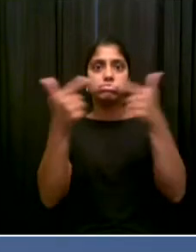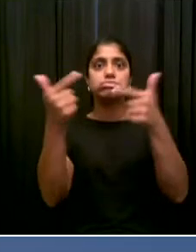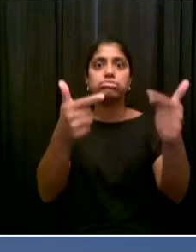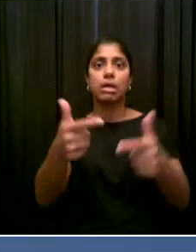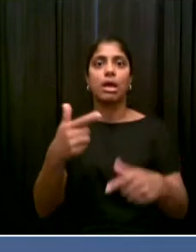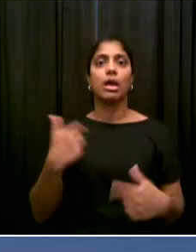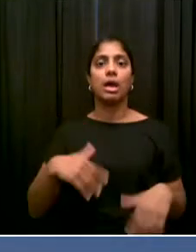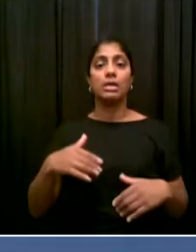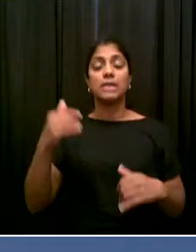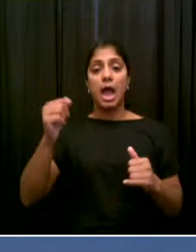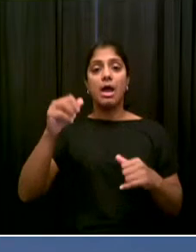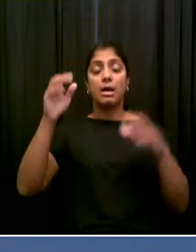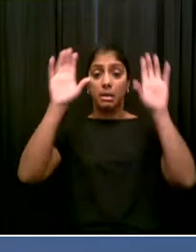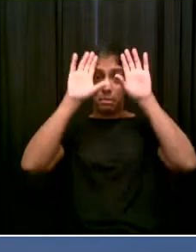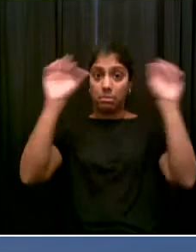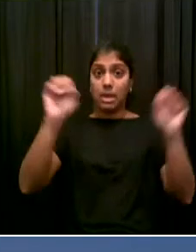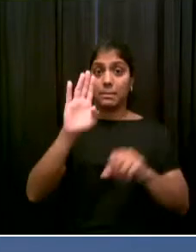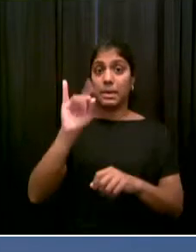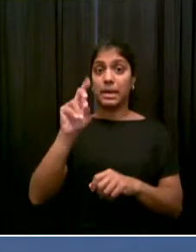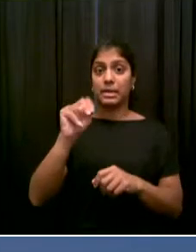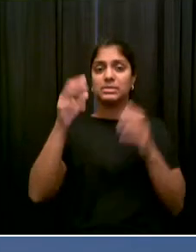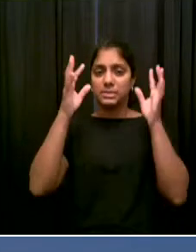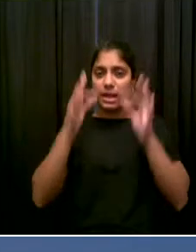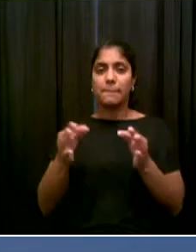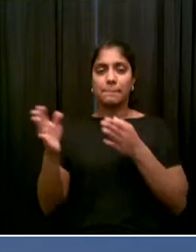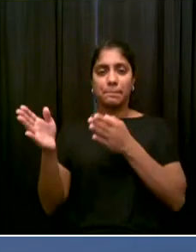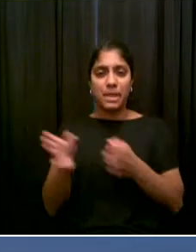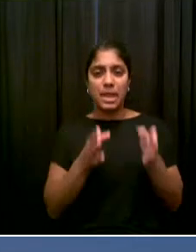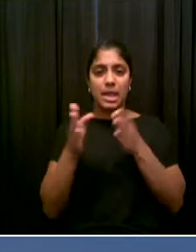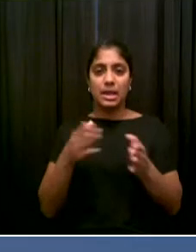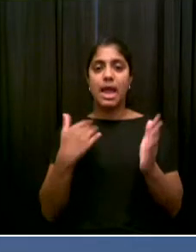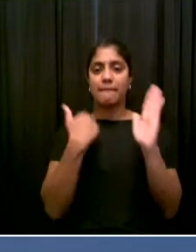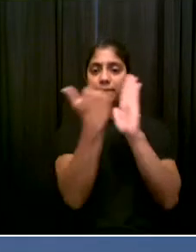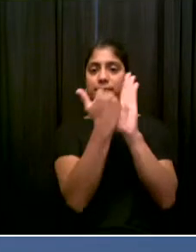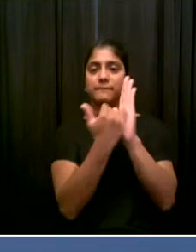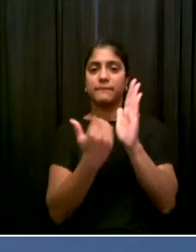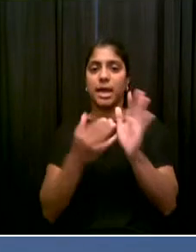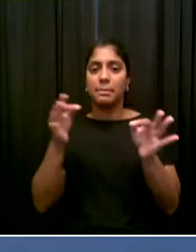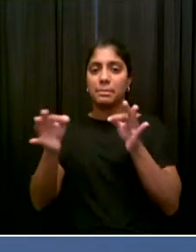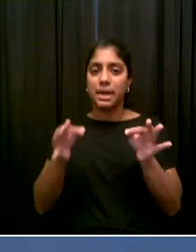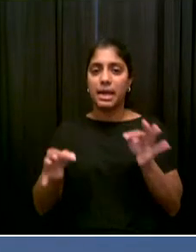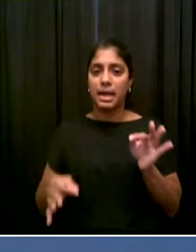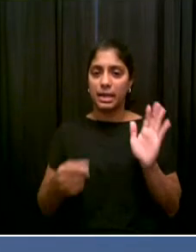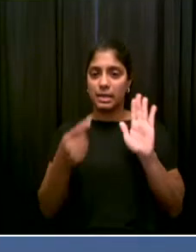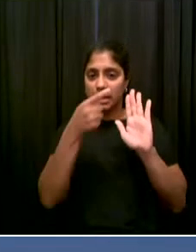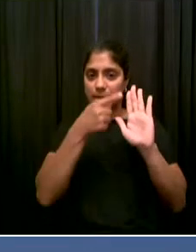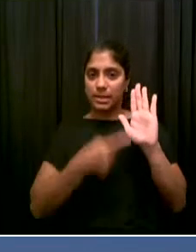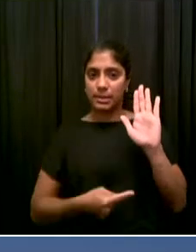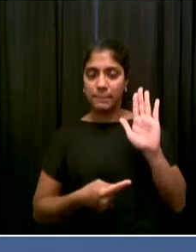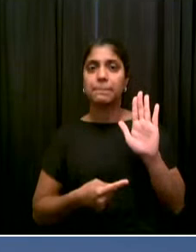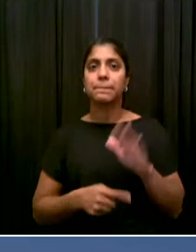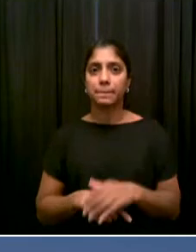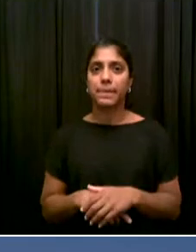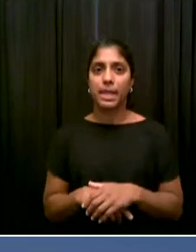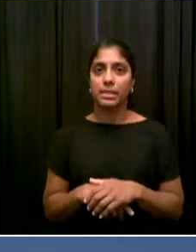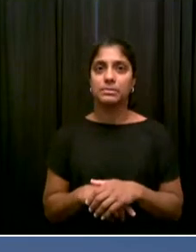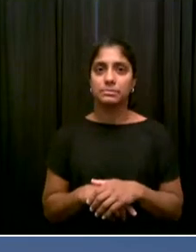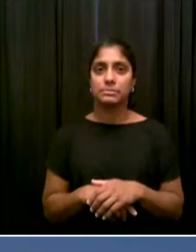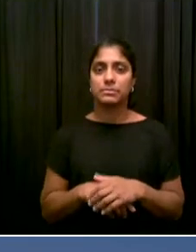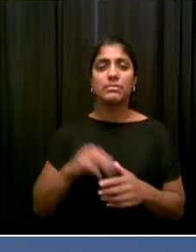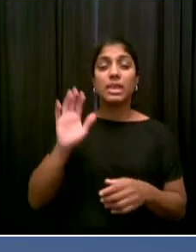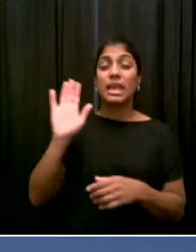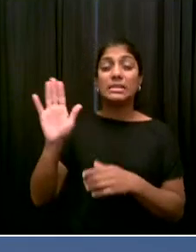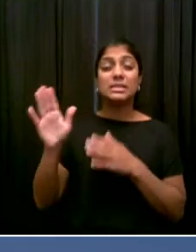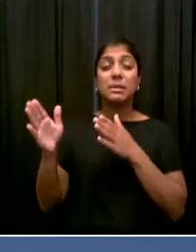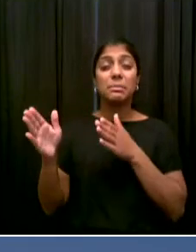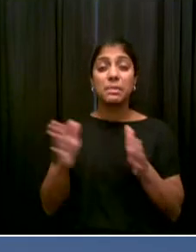things we're doing here and we're very proud of. He talked about the importance of course, the federal government playing a more active role in stopping